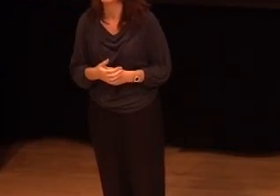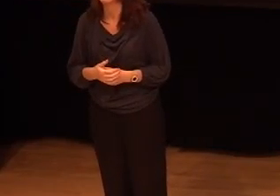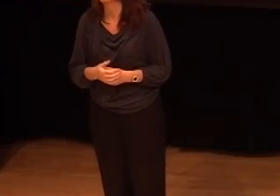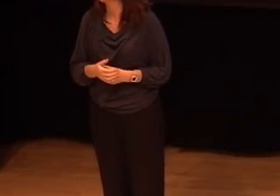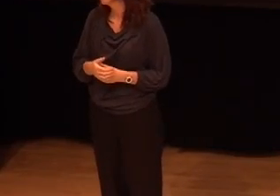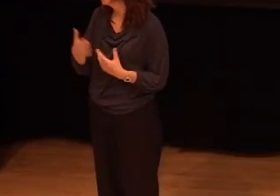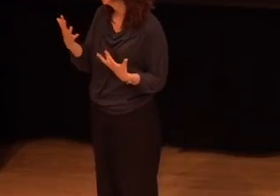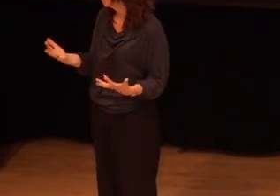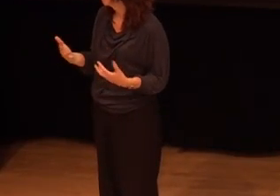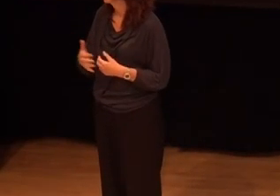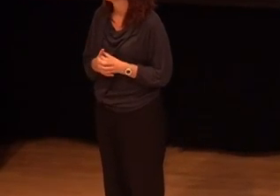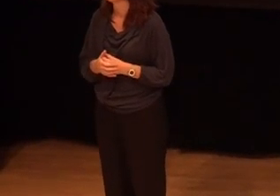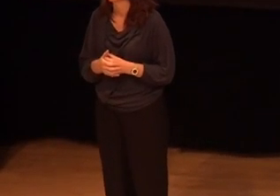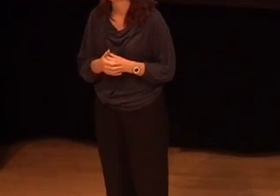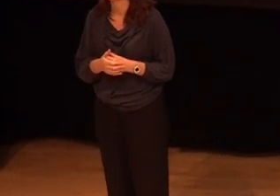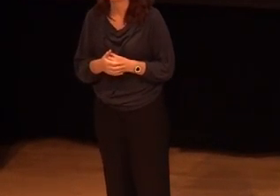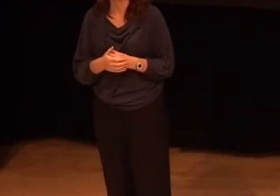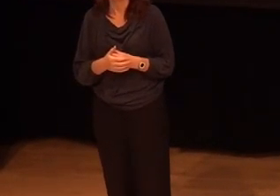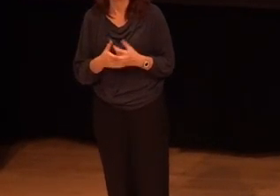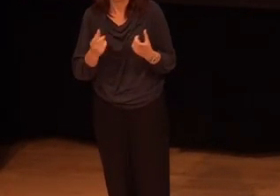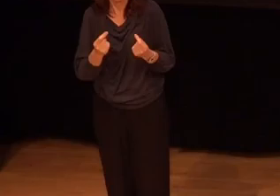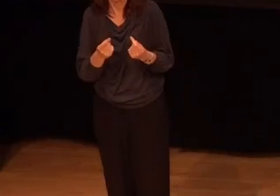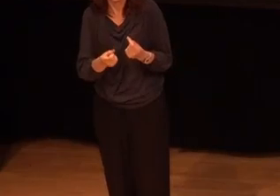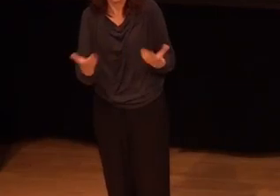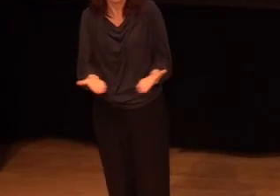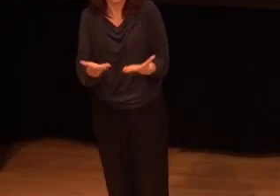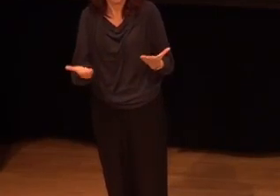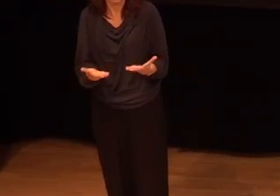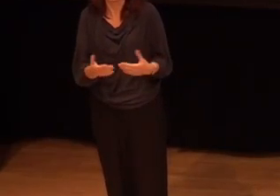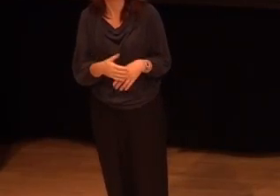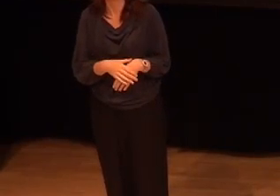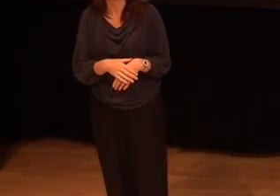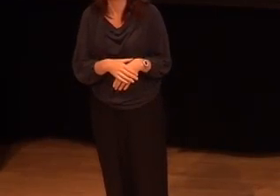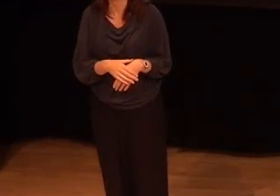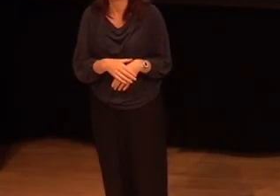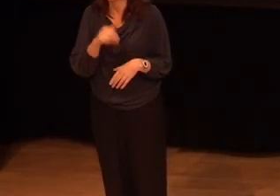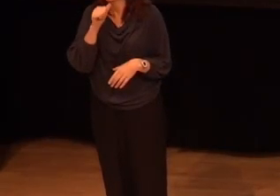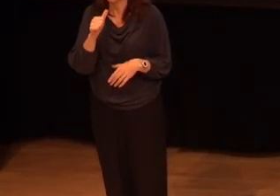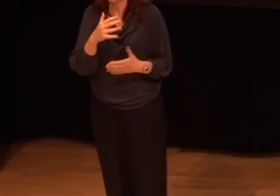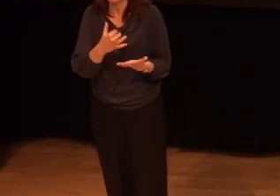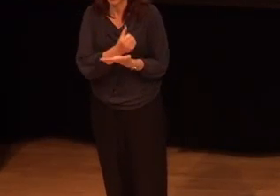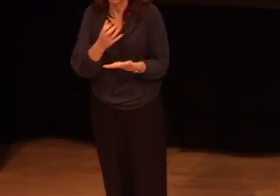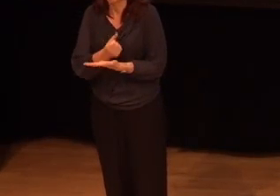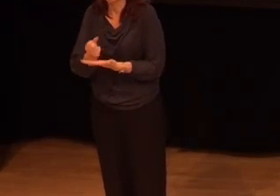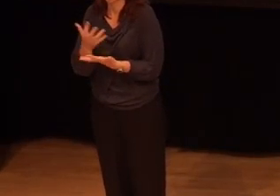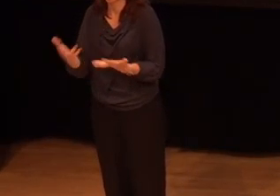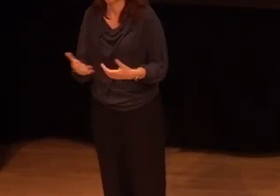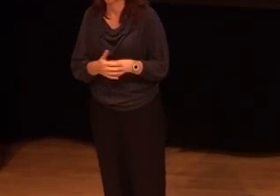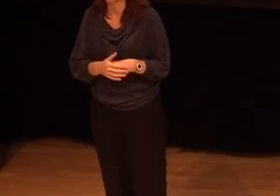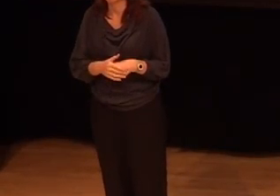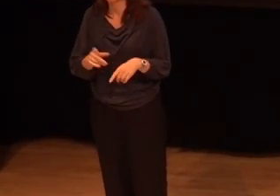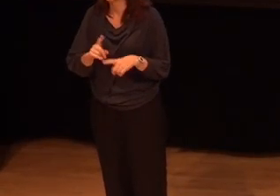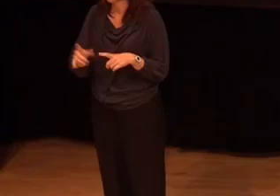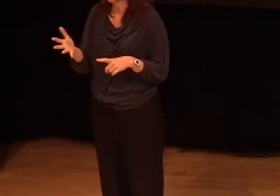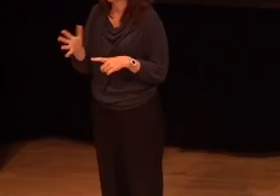know, there is. What are you doing there? You know, you get this, you get that. No, we don't get this, and we don't get that. But there is this sort